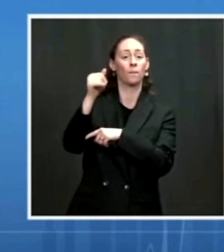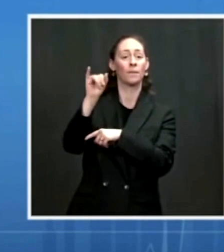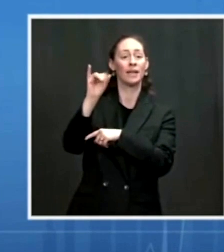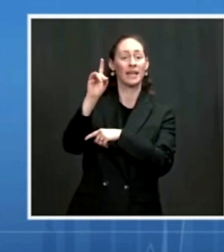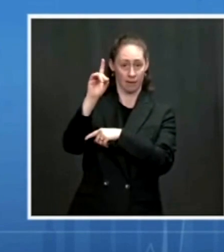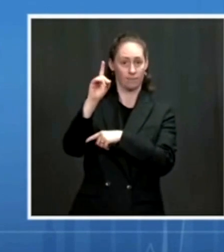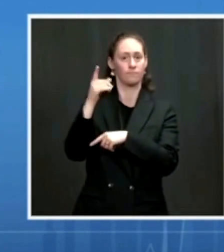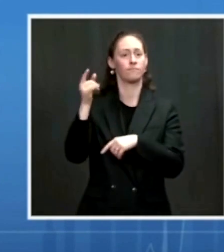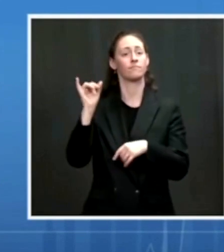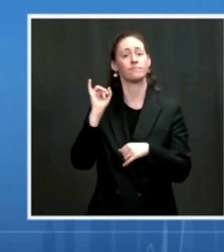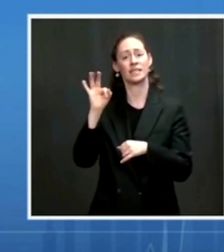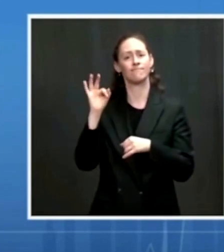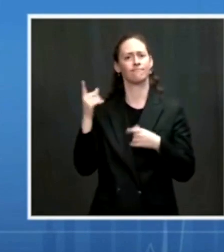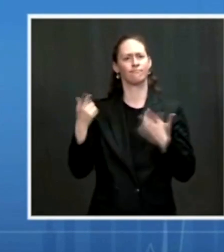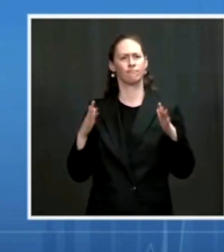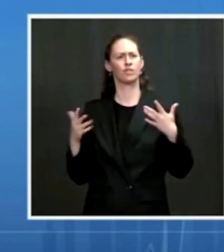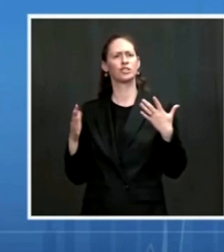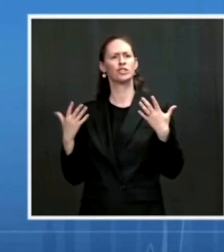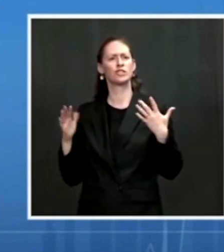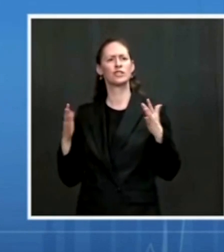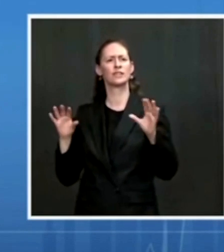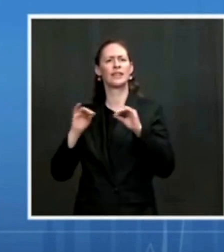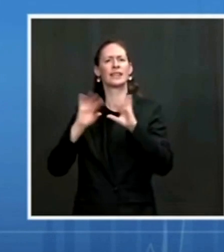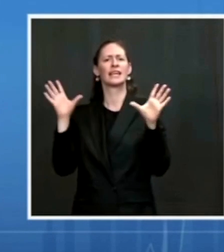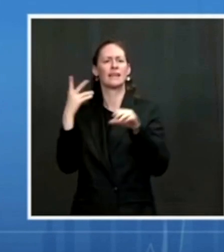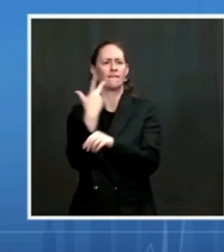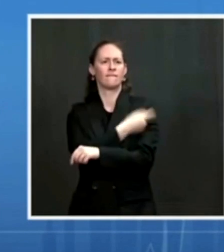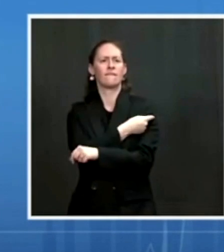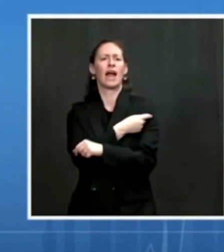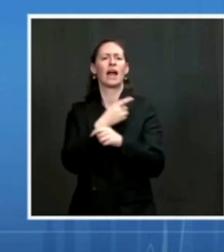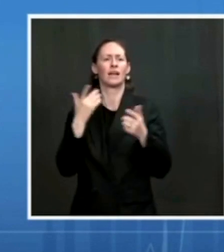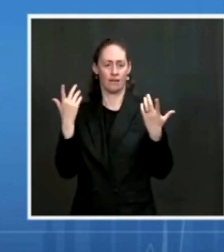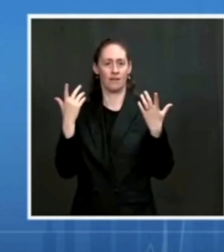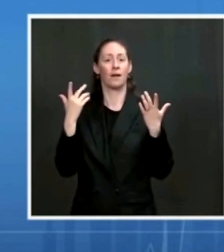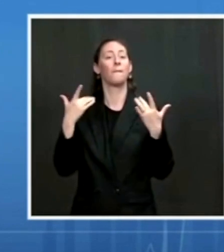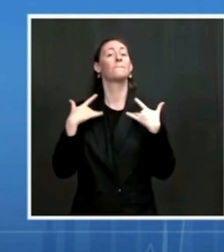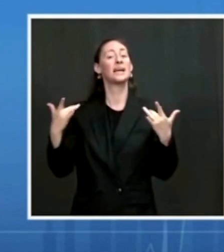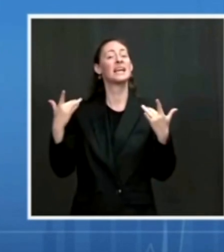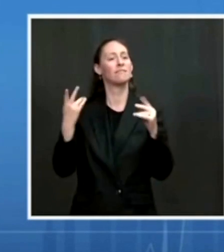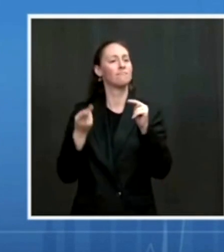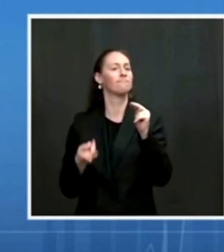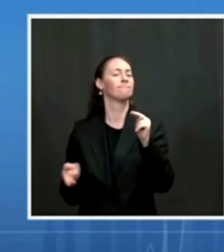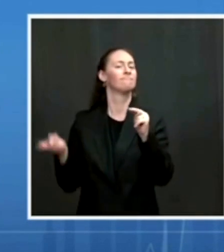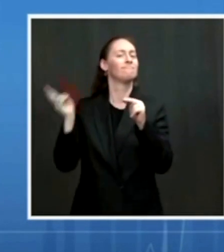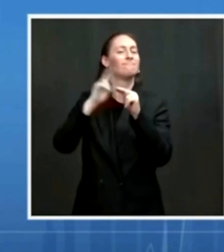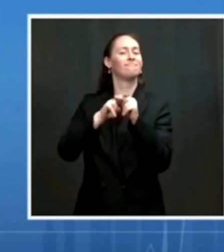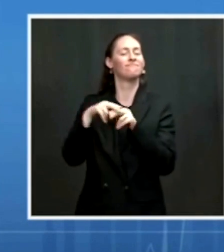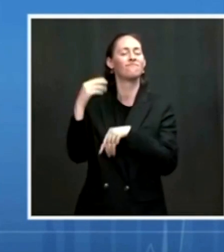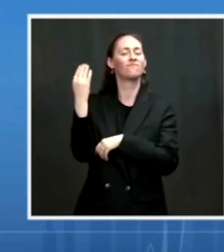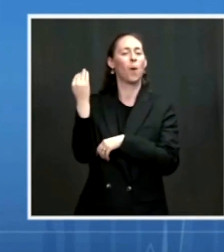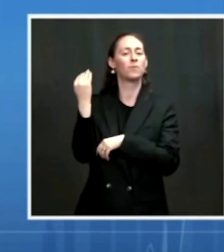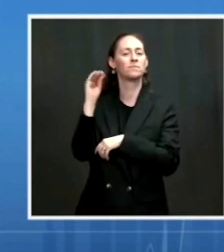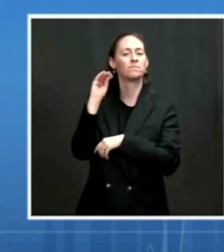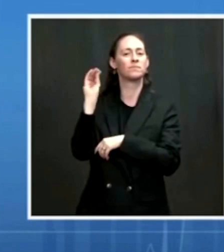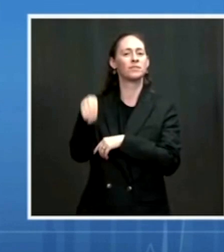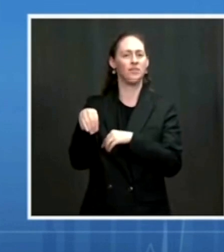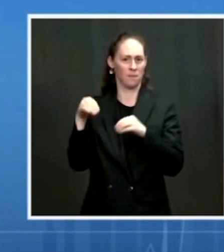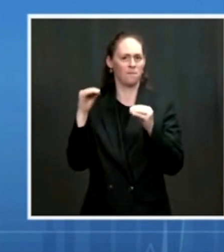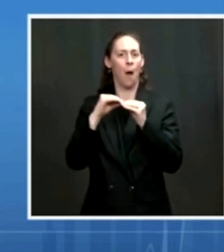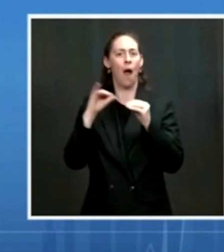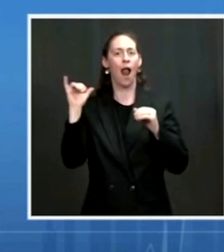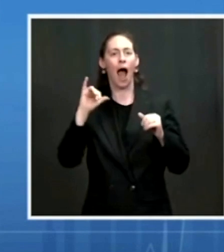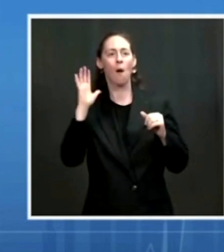14% more likely to get a match. We have finally found the one thing that makes us all more attractive,